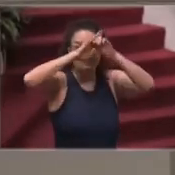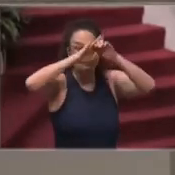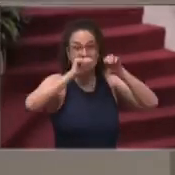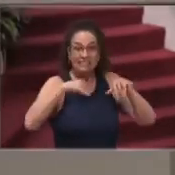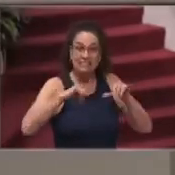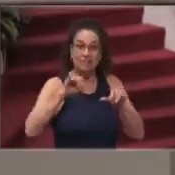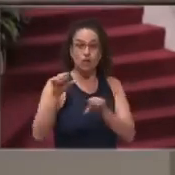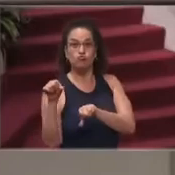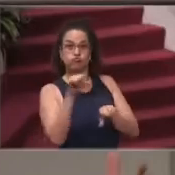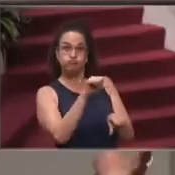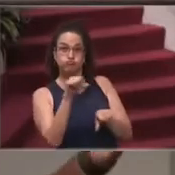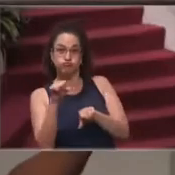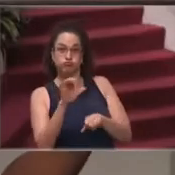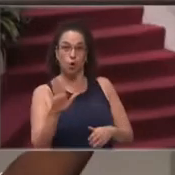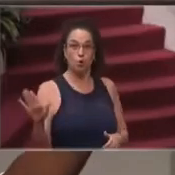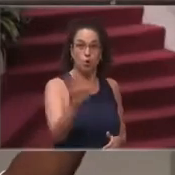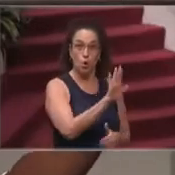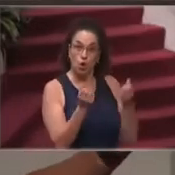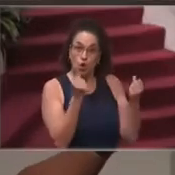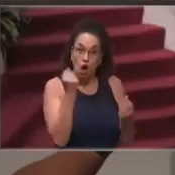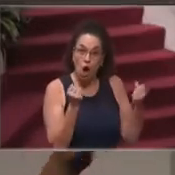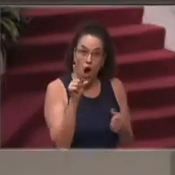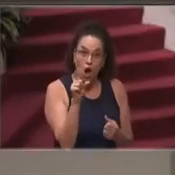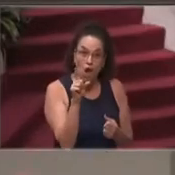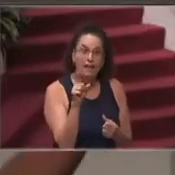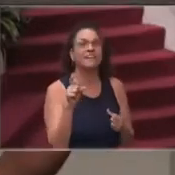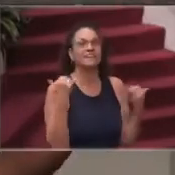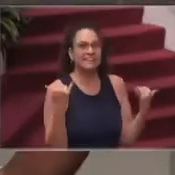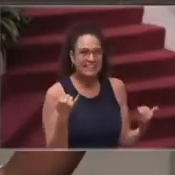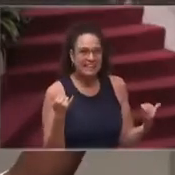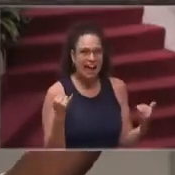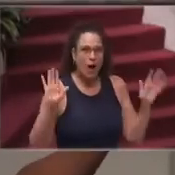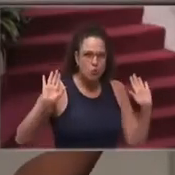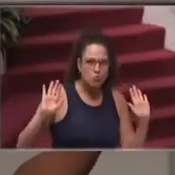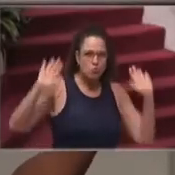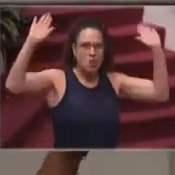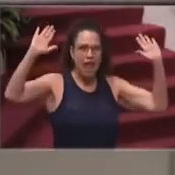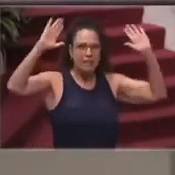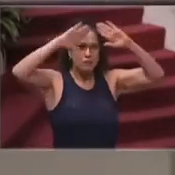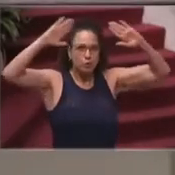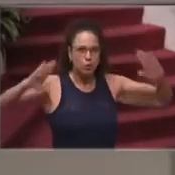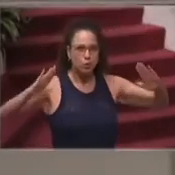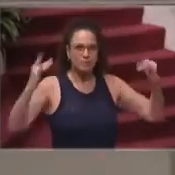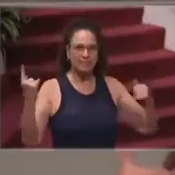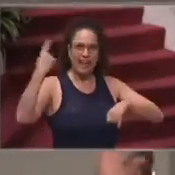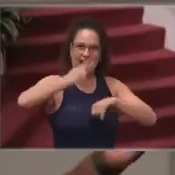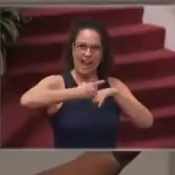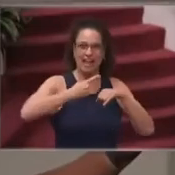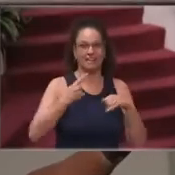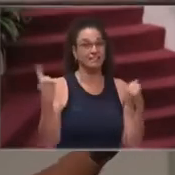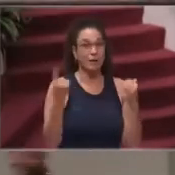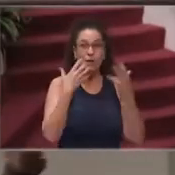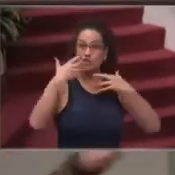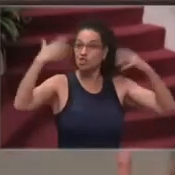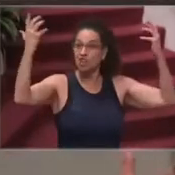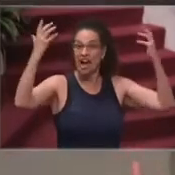your vehicle. Let us raise the roof today. Let us raise the roof and praise. And someone shout